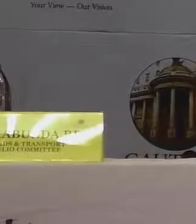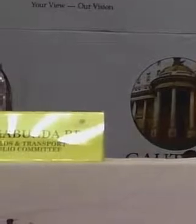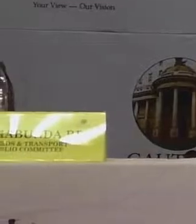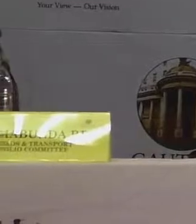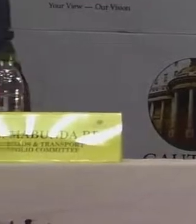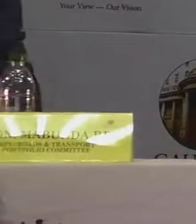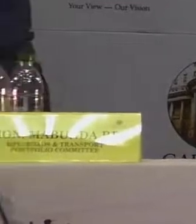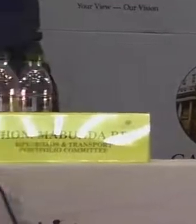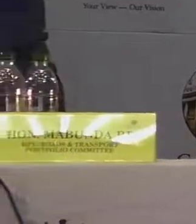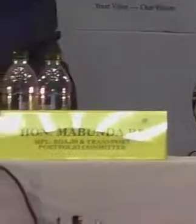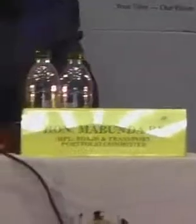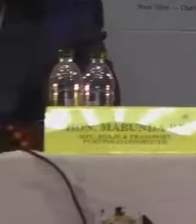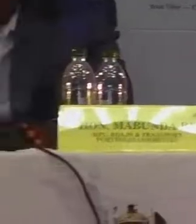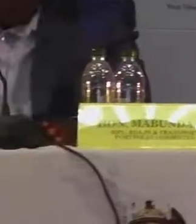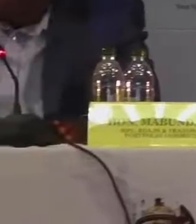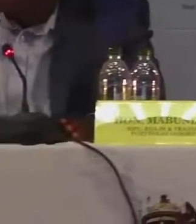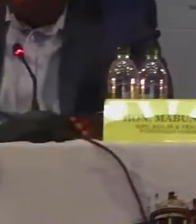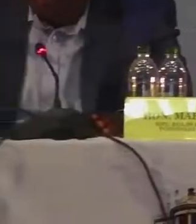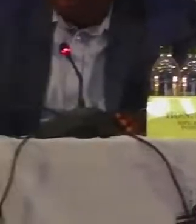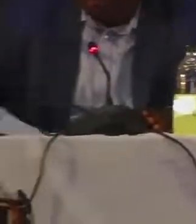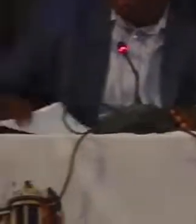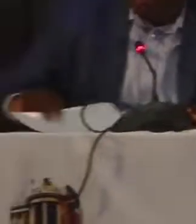Chair.